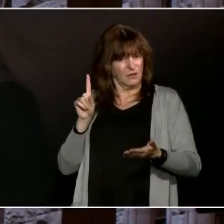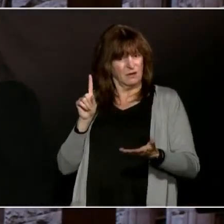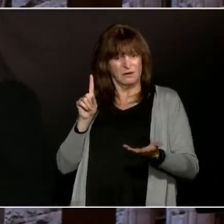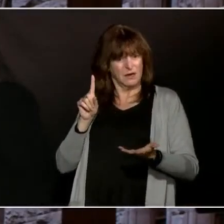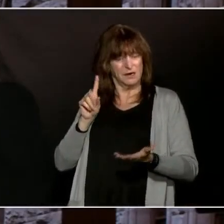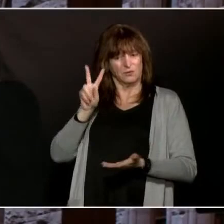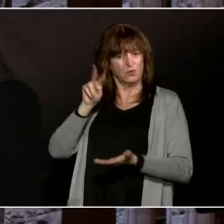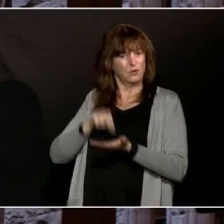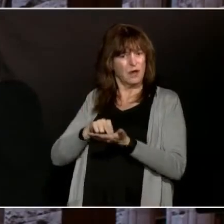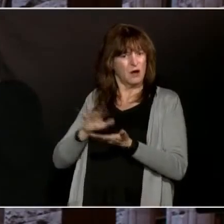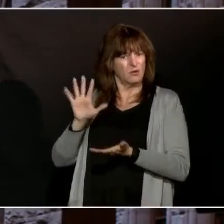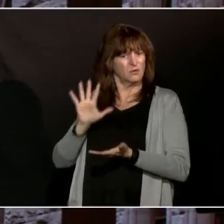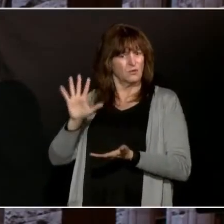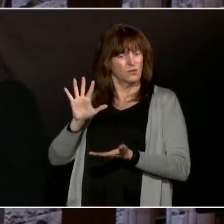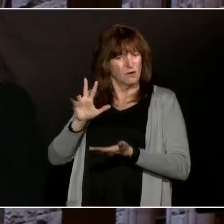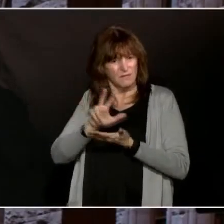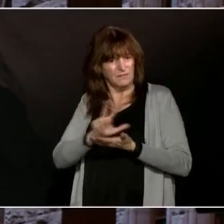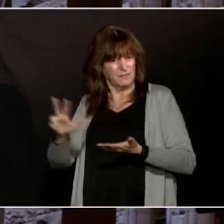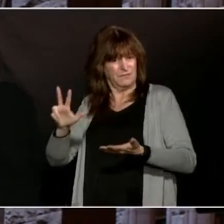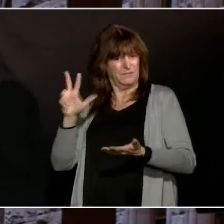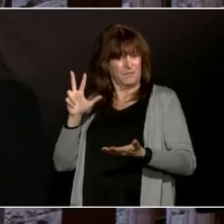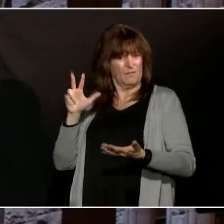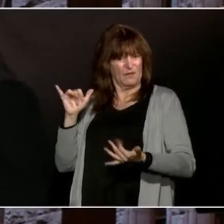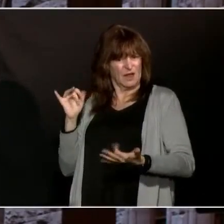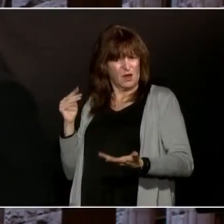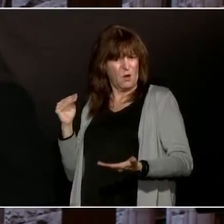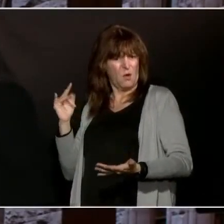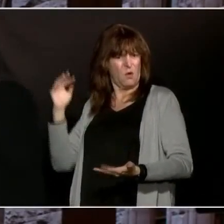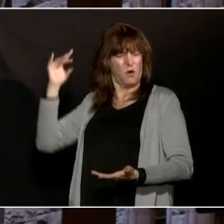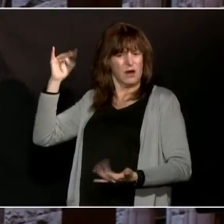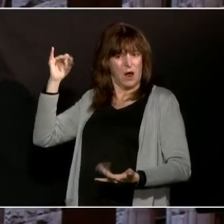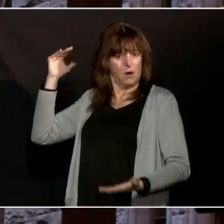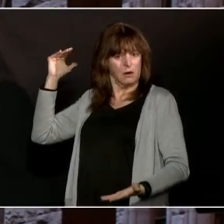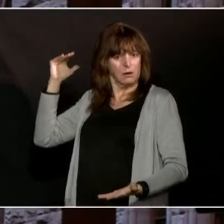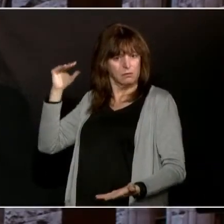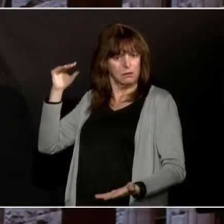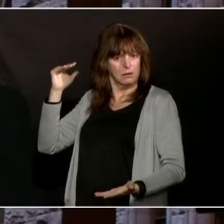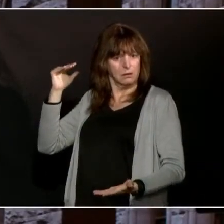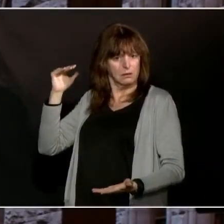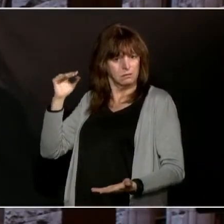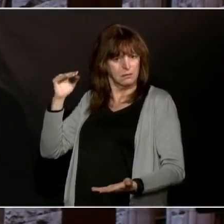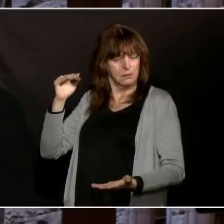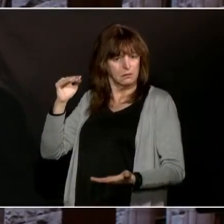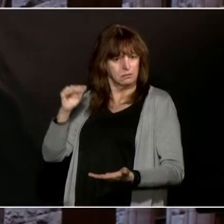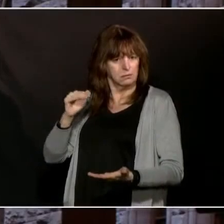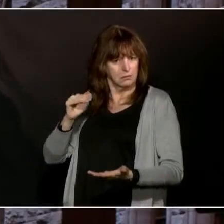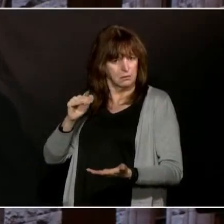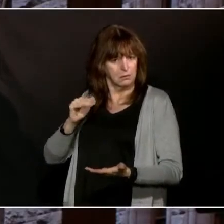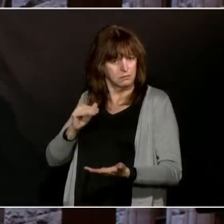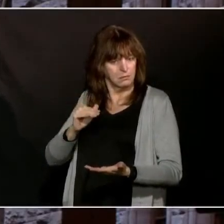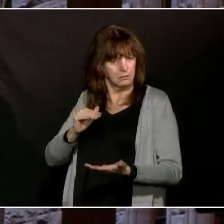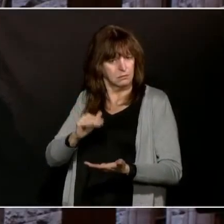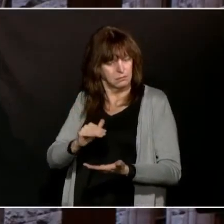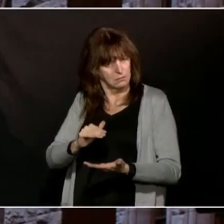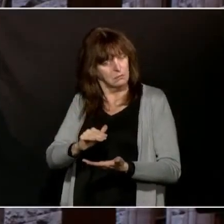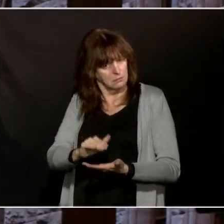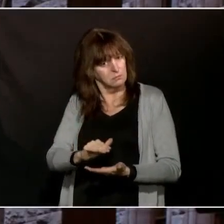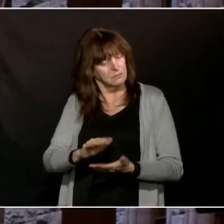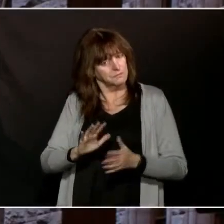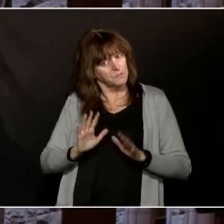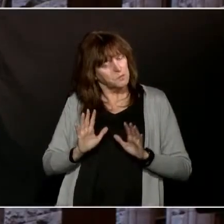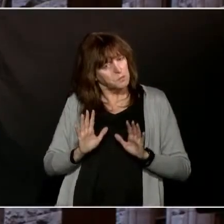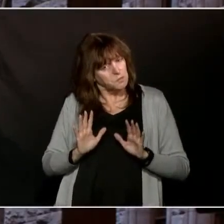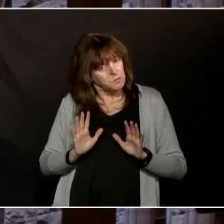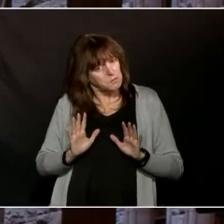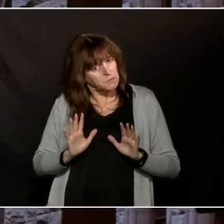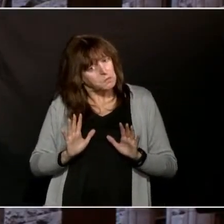2,751 2 weeks ago. So you can see this steady coming down. And this is consistent in there. And you say that our numbers